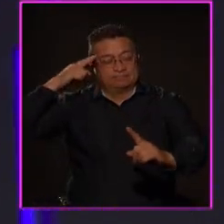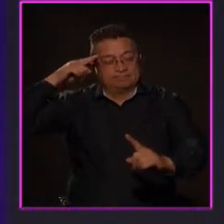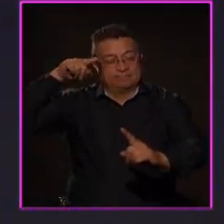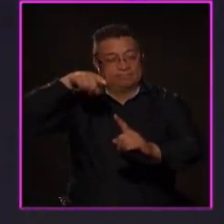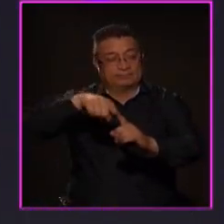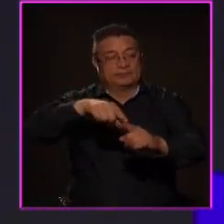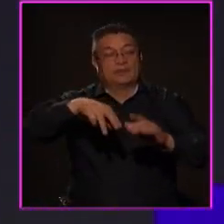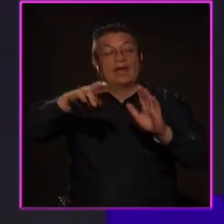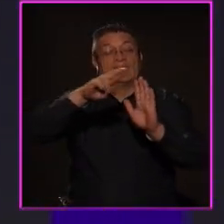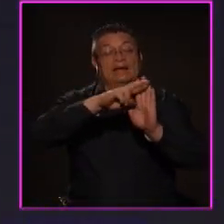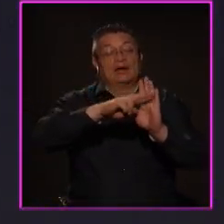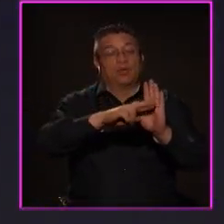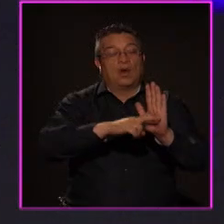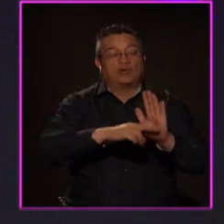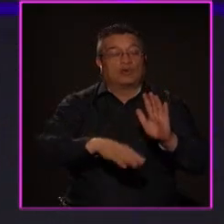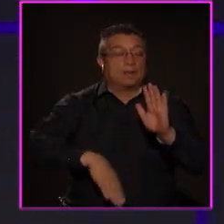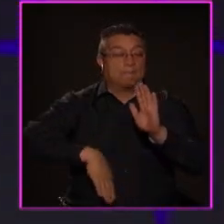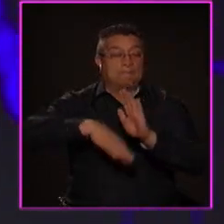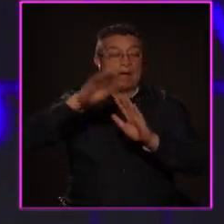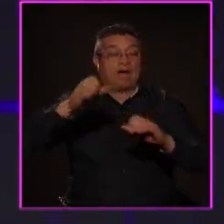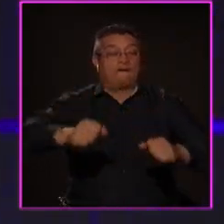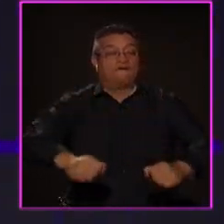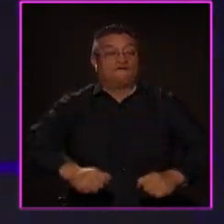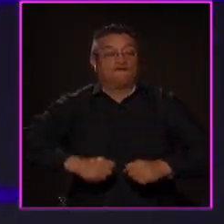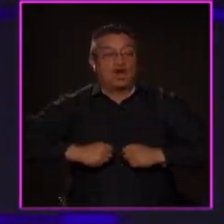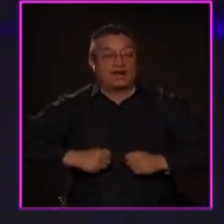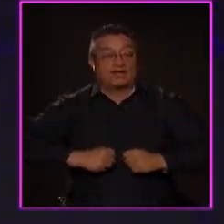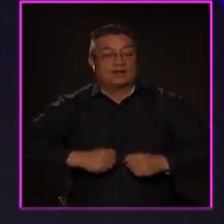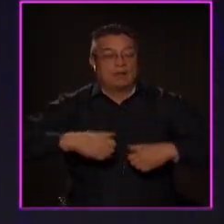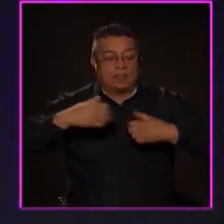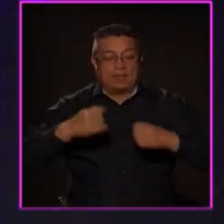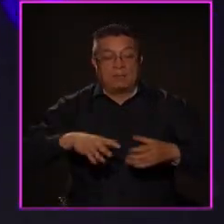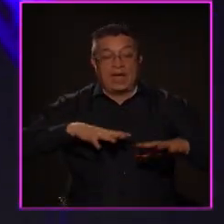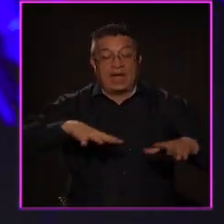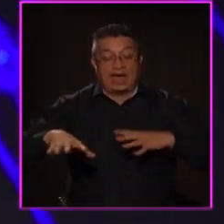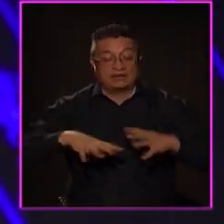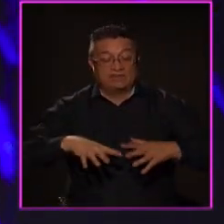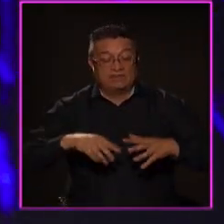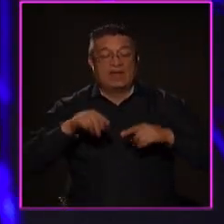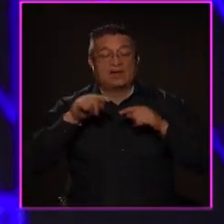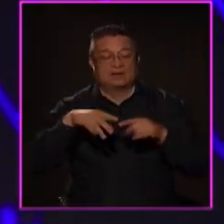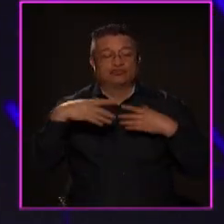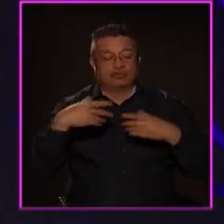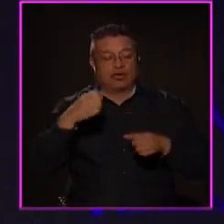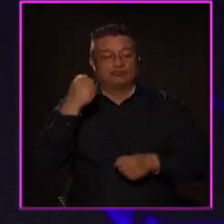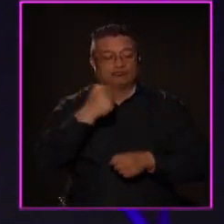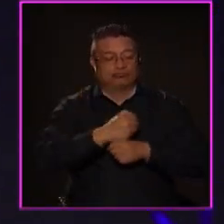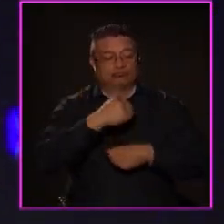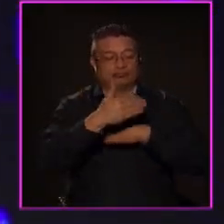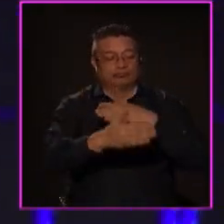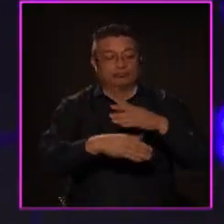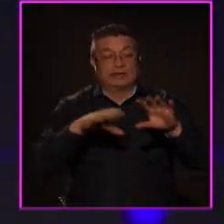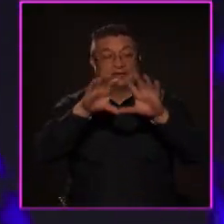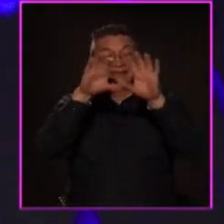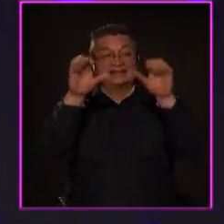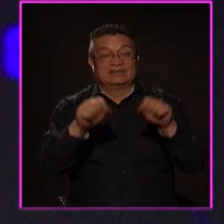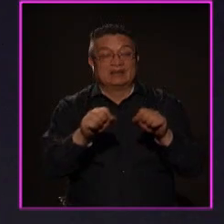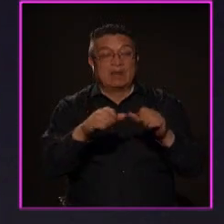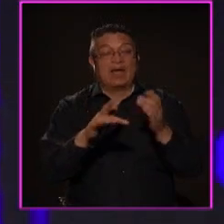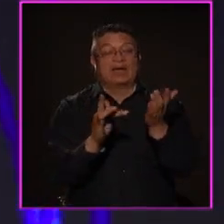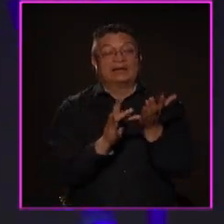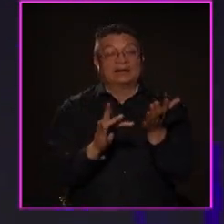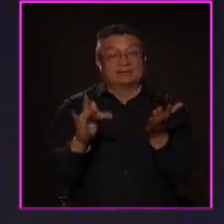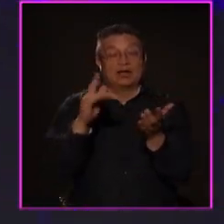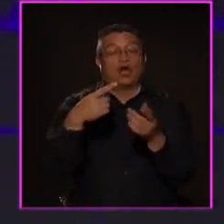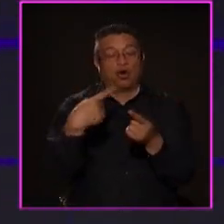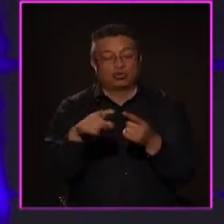regulation of the activities of those who are developing AI systems and those who are using AI systems. So